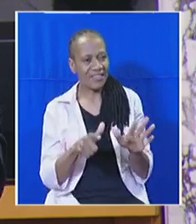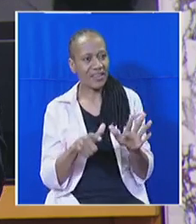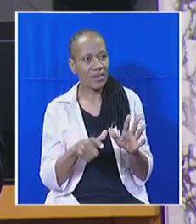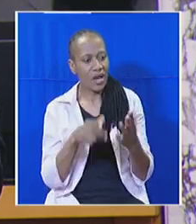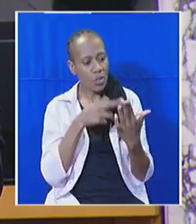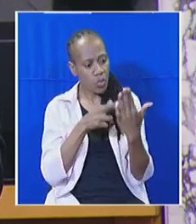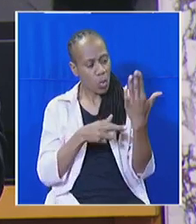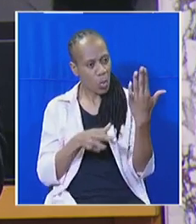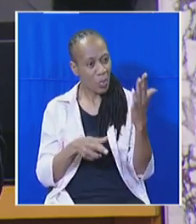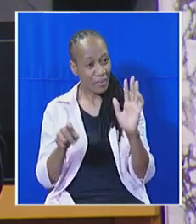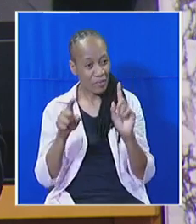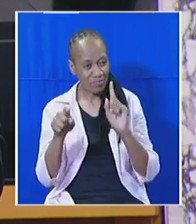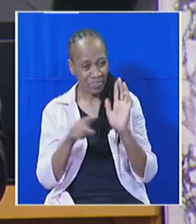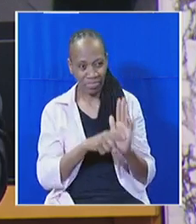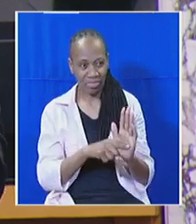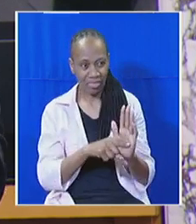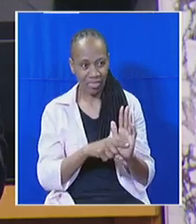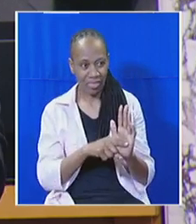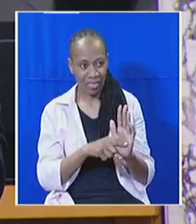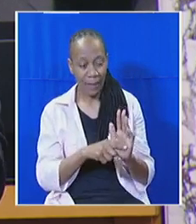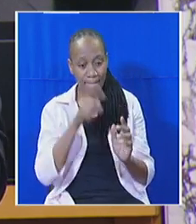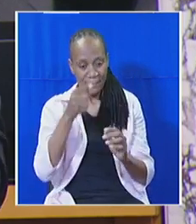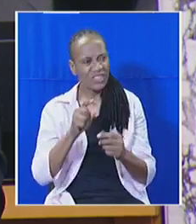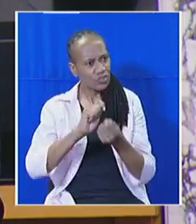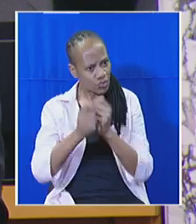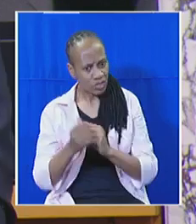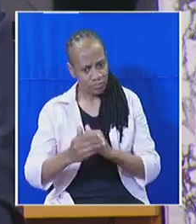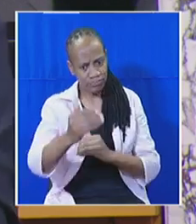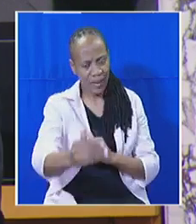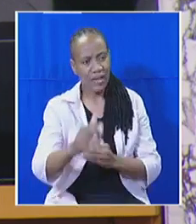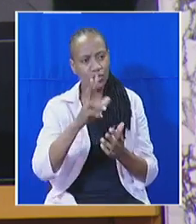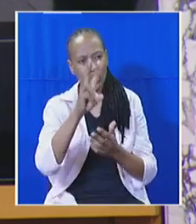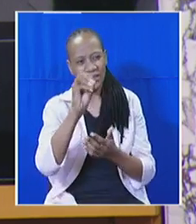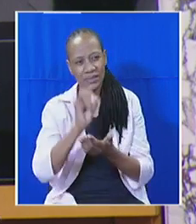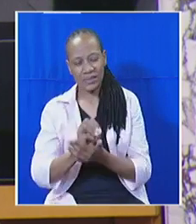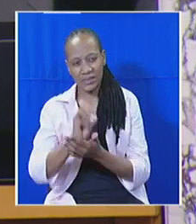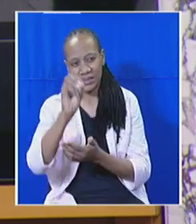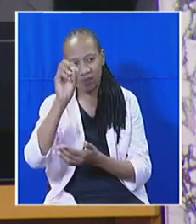for provincial departments by 2017-2018. Honourable